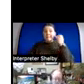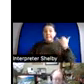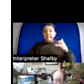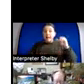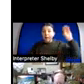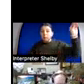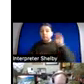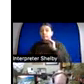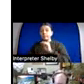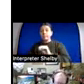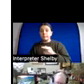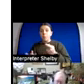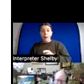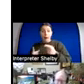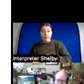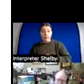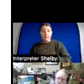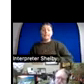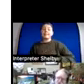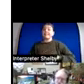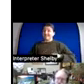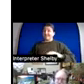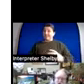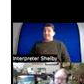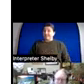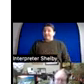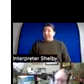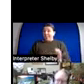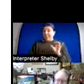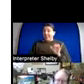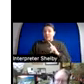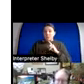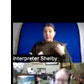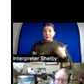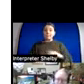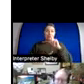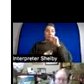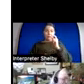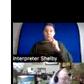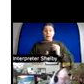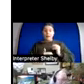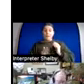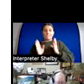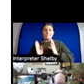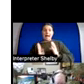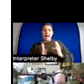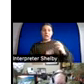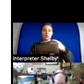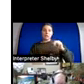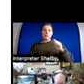see this is where things get really interesting with pattern matching um